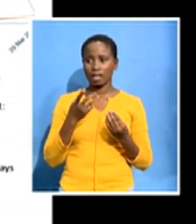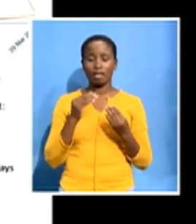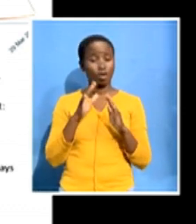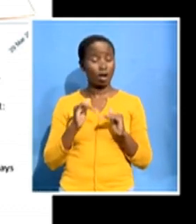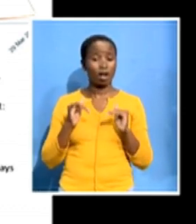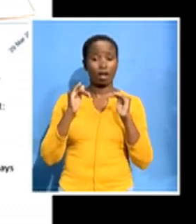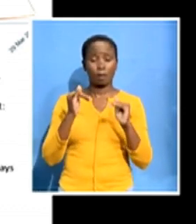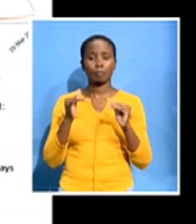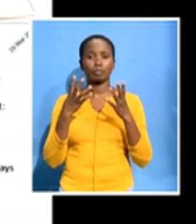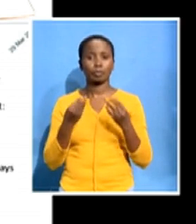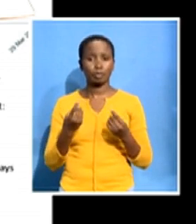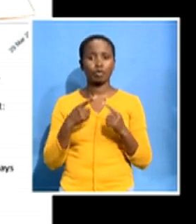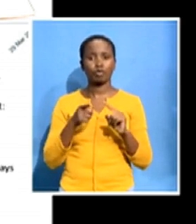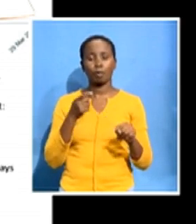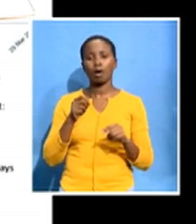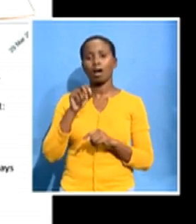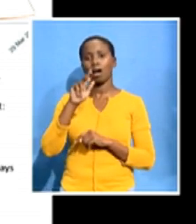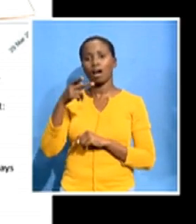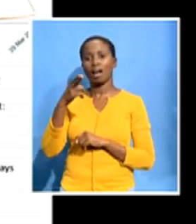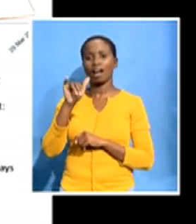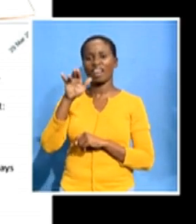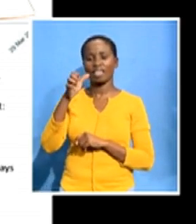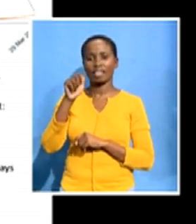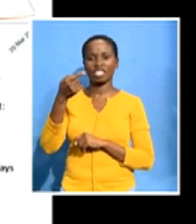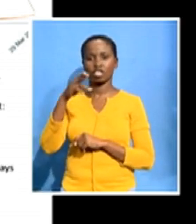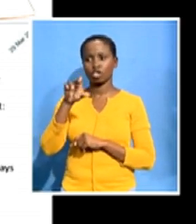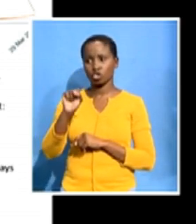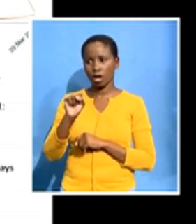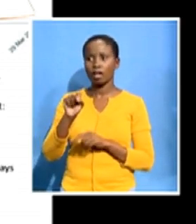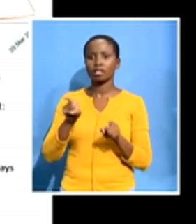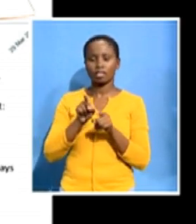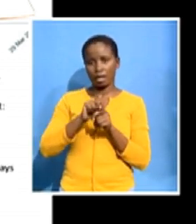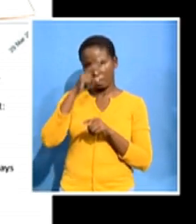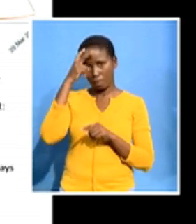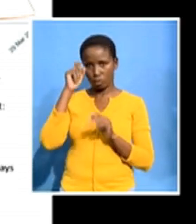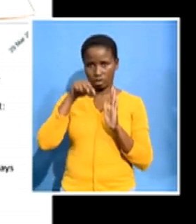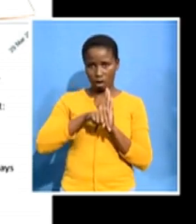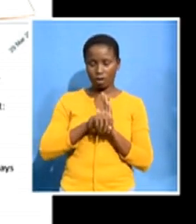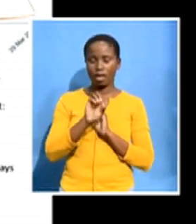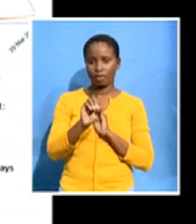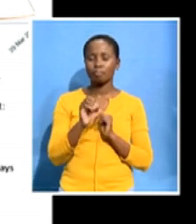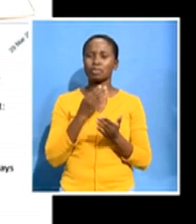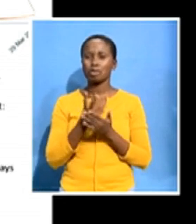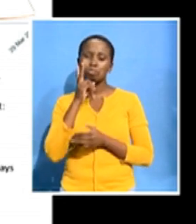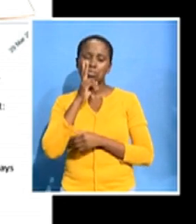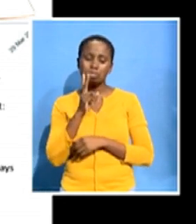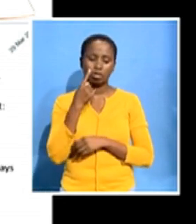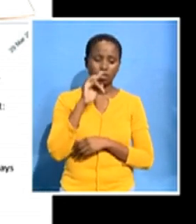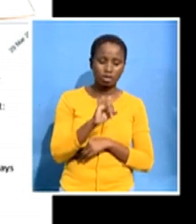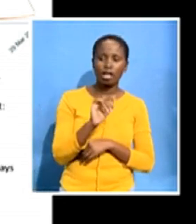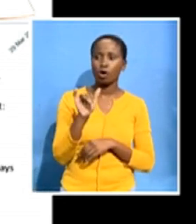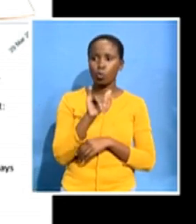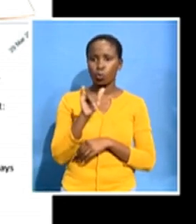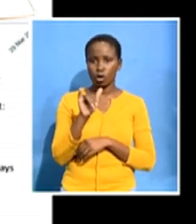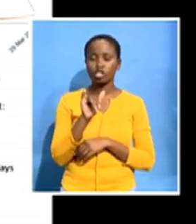Downs, and the teams obviously also use this information to go and see what is their awareness in those areas. Breda Valley, there's